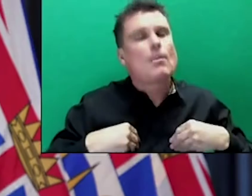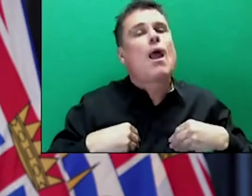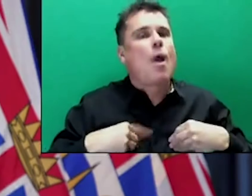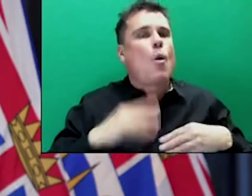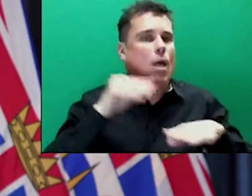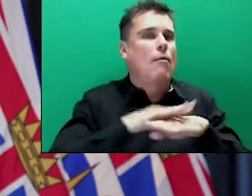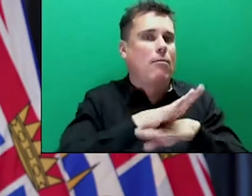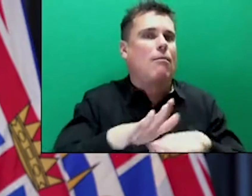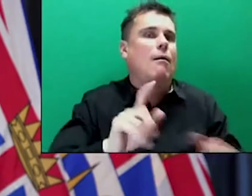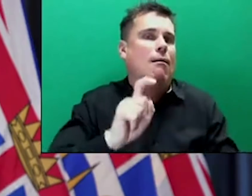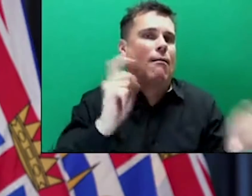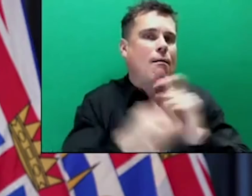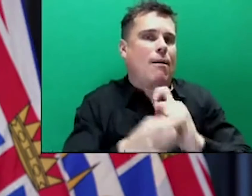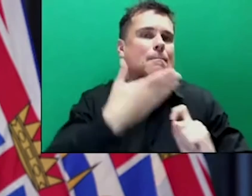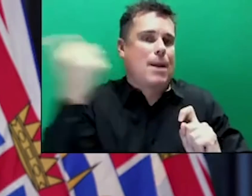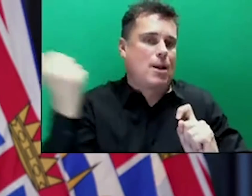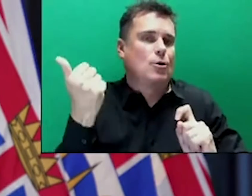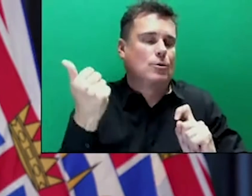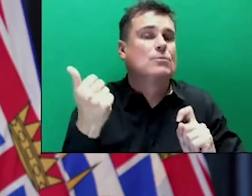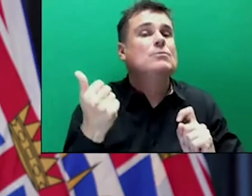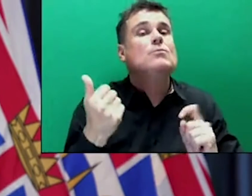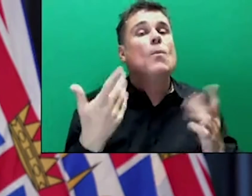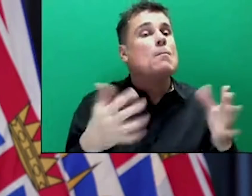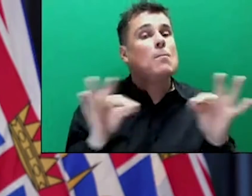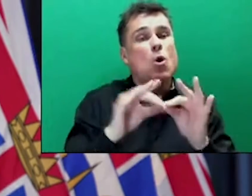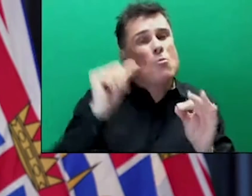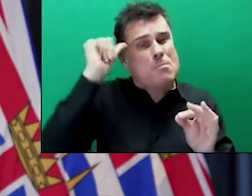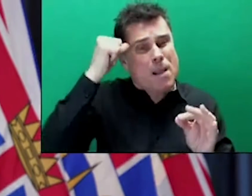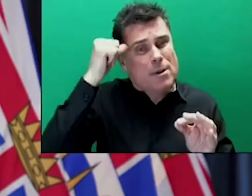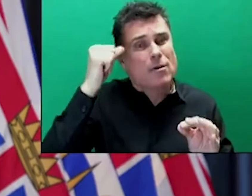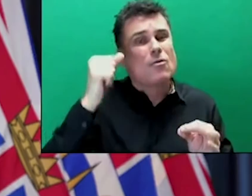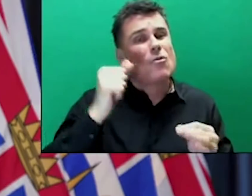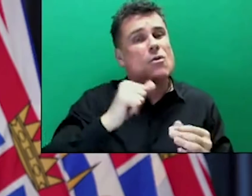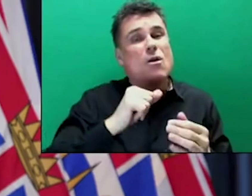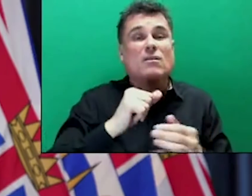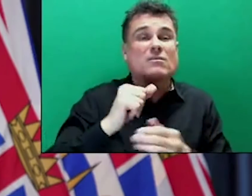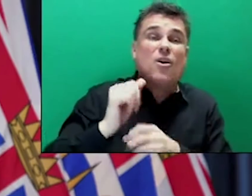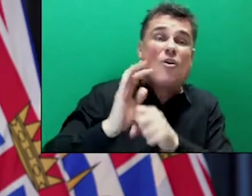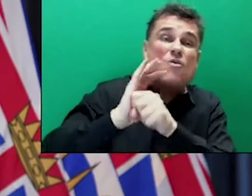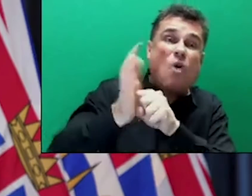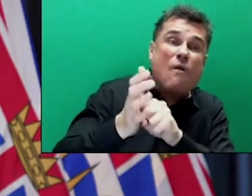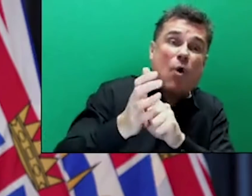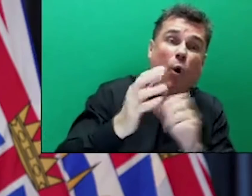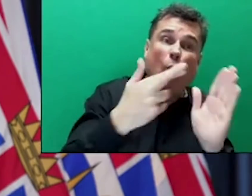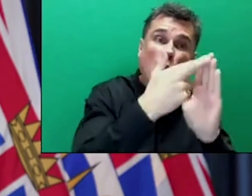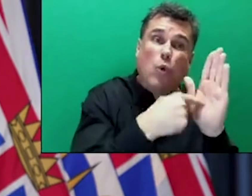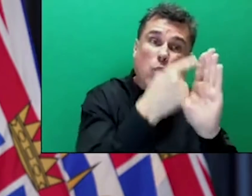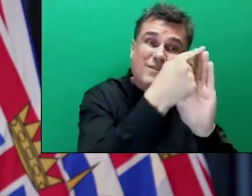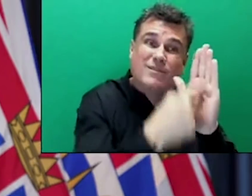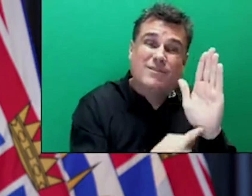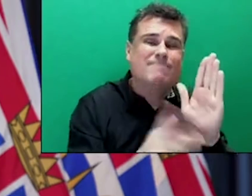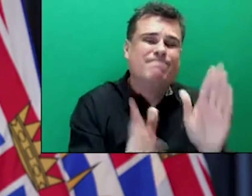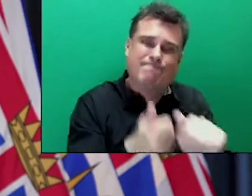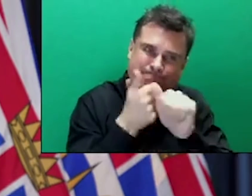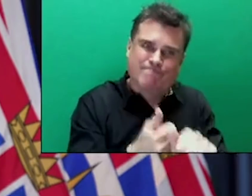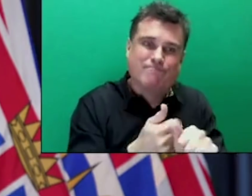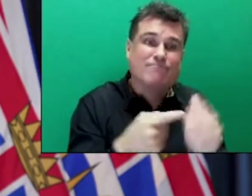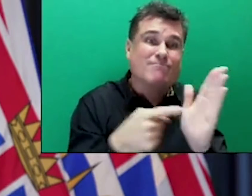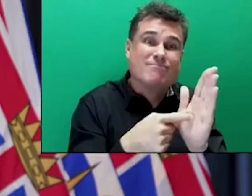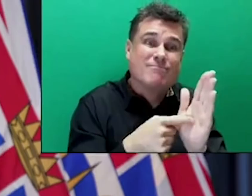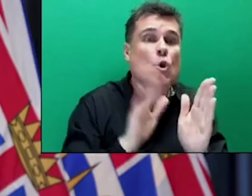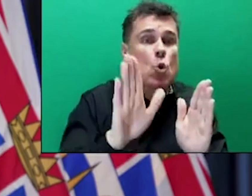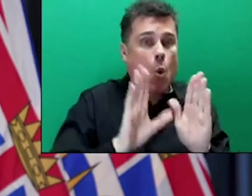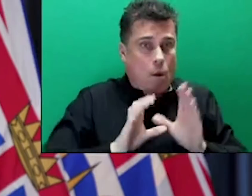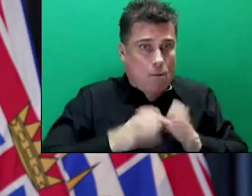use all our COVID safety strategies. Staying small saves lives. Staying close to home